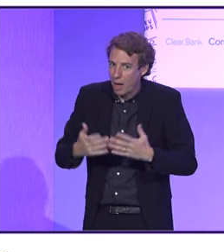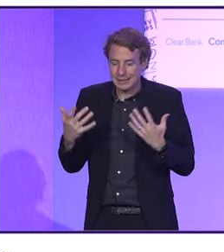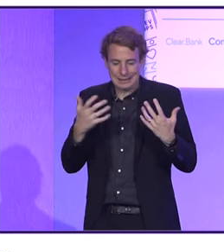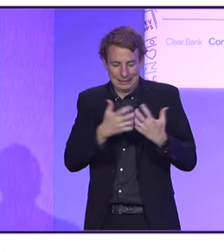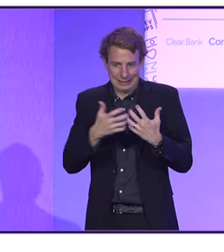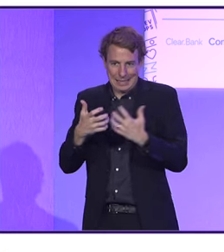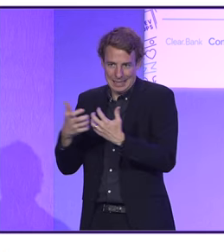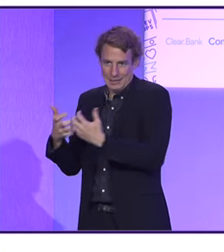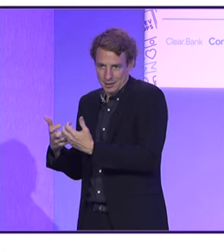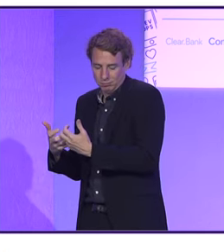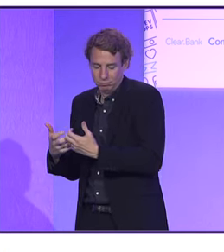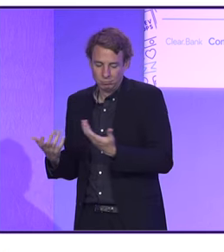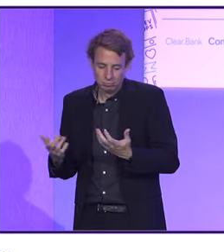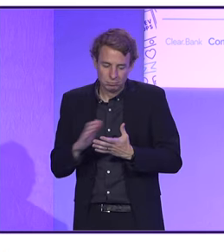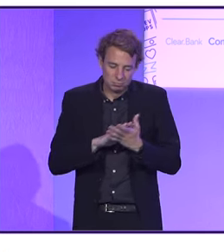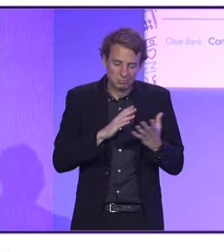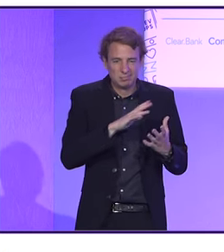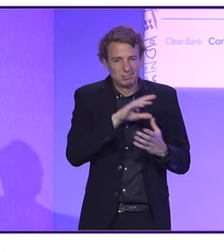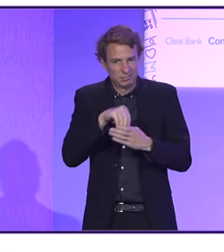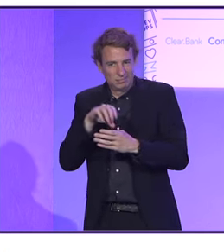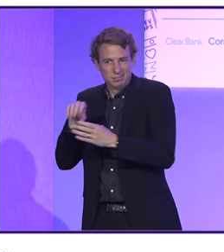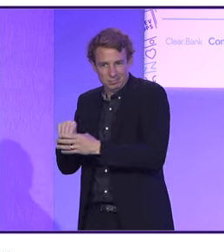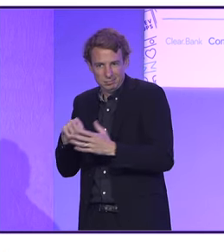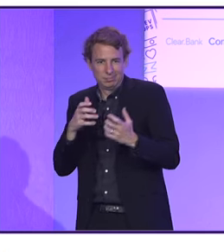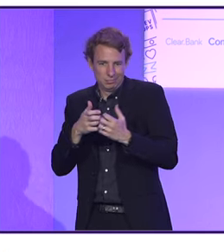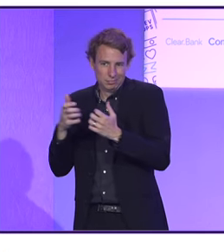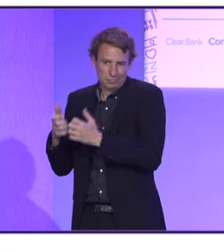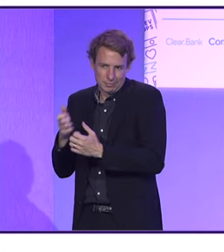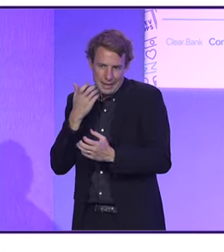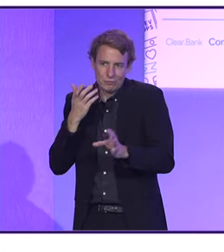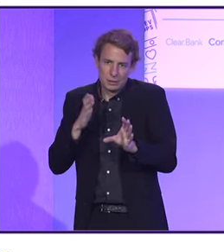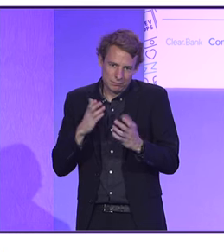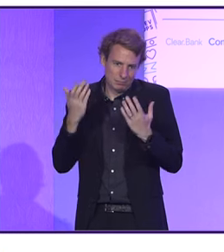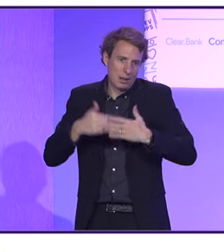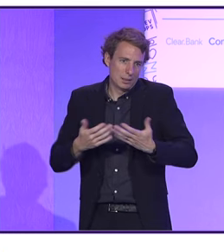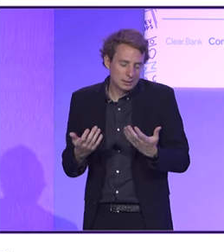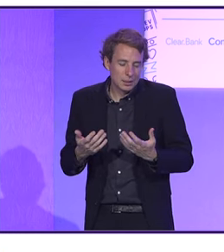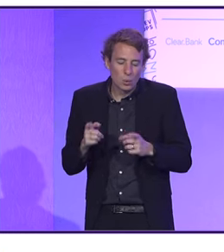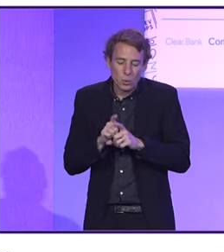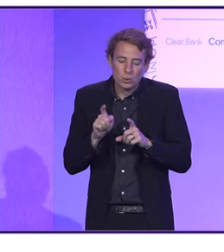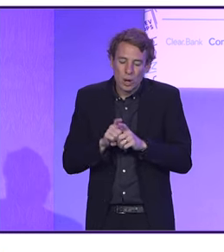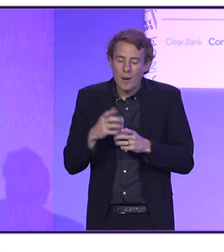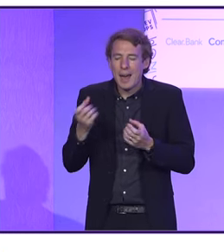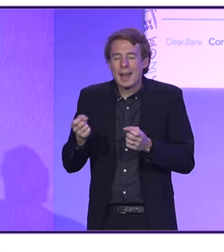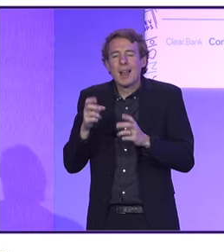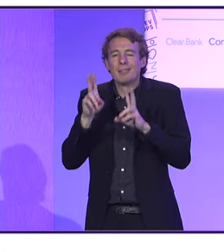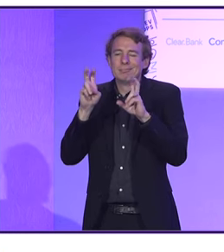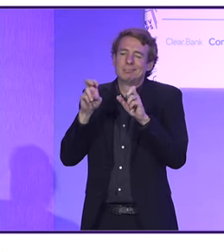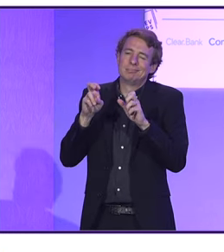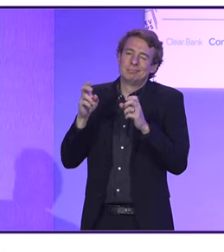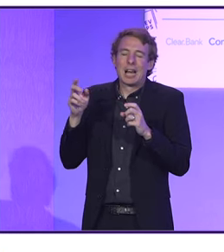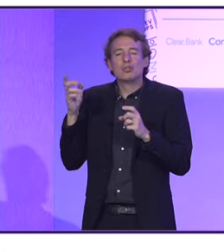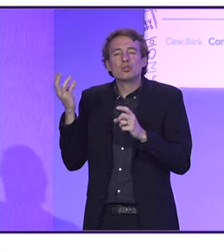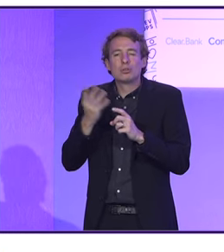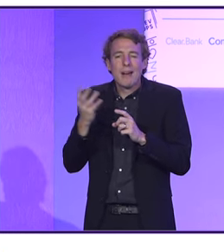restored into staging, the staging database would get restored into integration. And the other thing was that we had this idea of traffic replay. So all of the HTTP GET requests